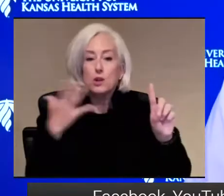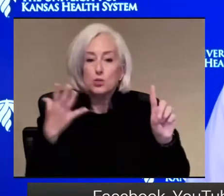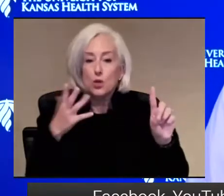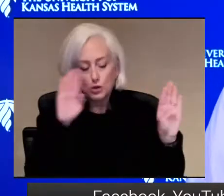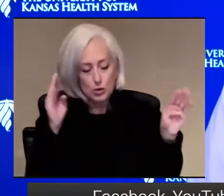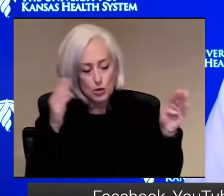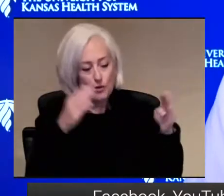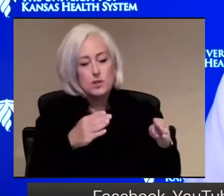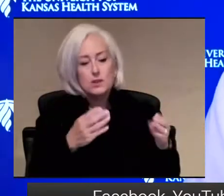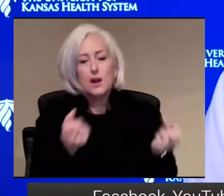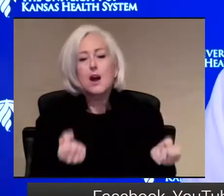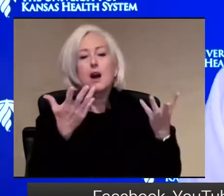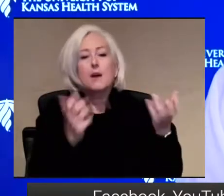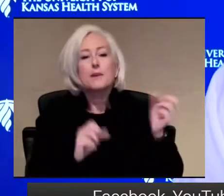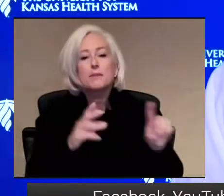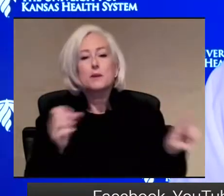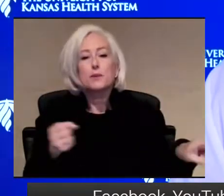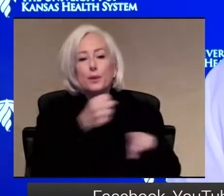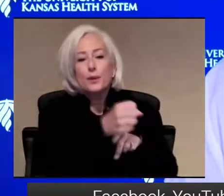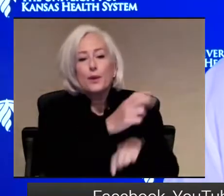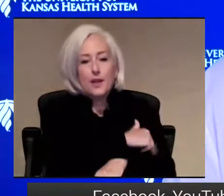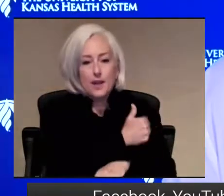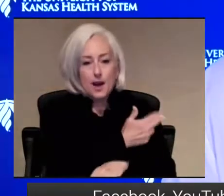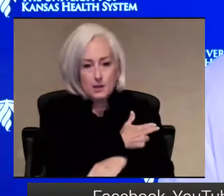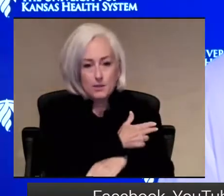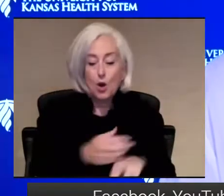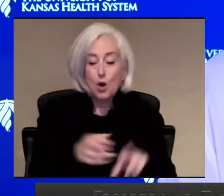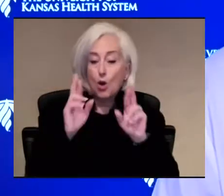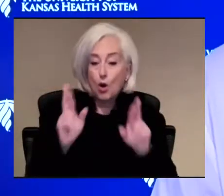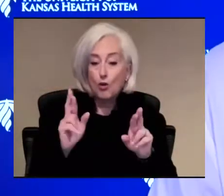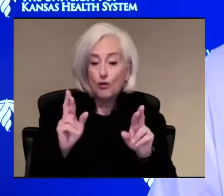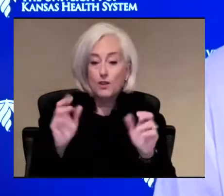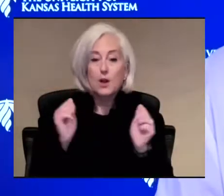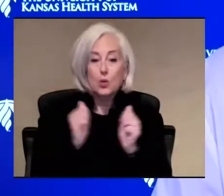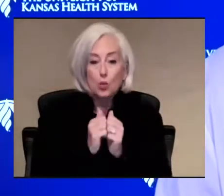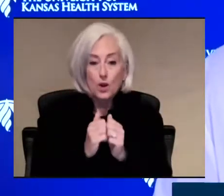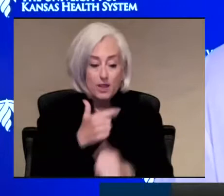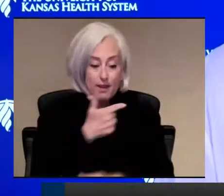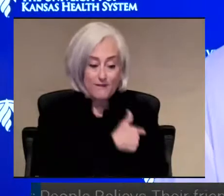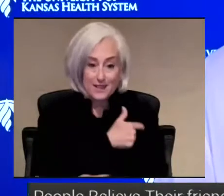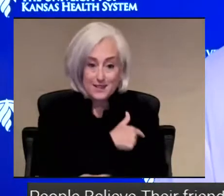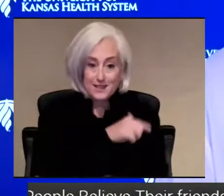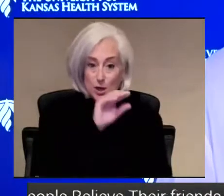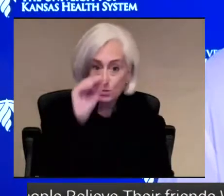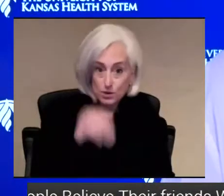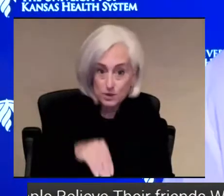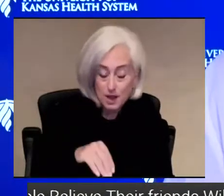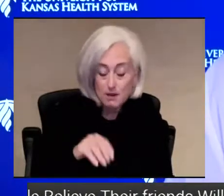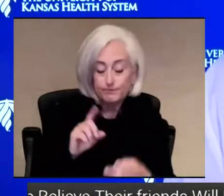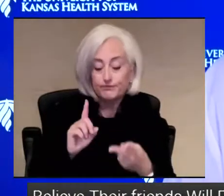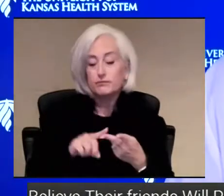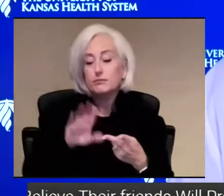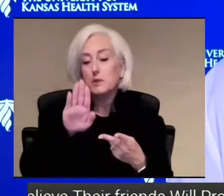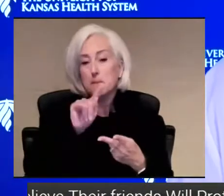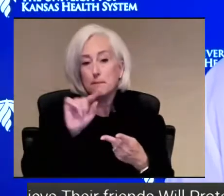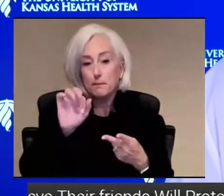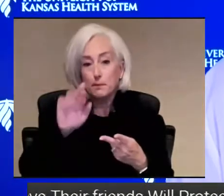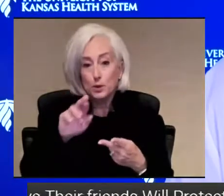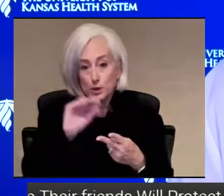hopefully, with our vaccination rates, our up-to-date booster rates, our previous infections, all of those things,